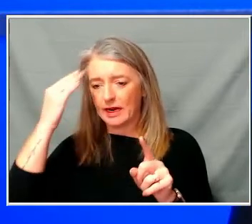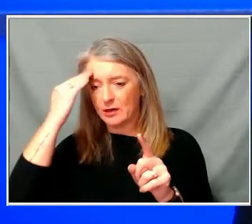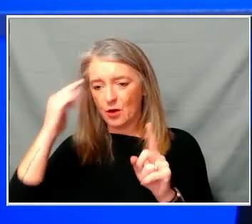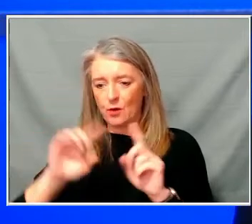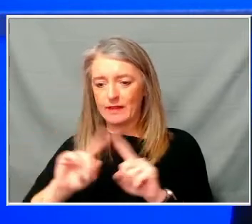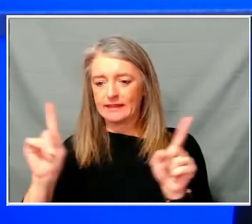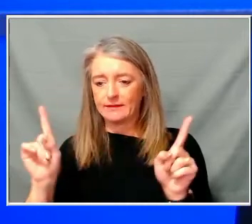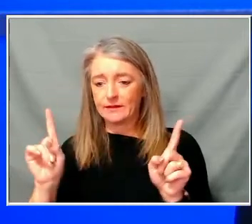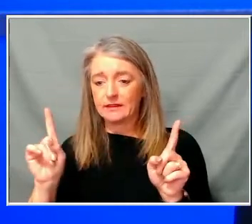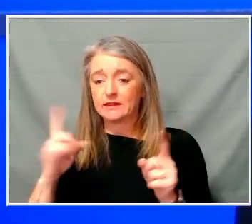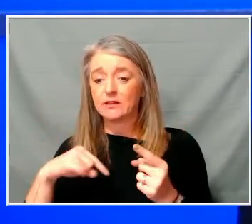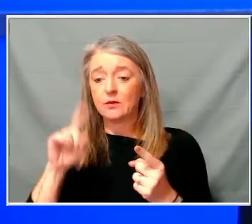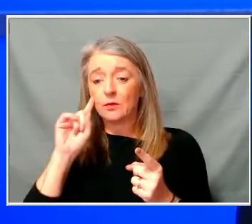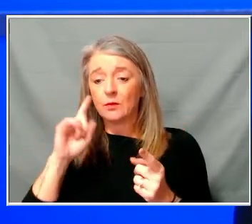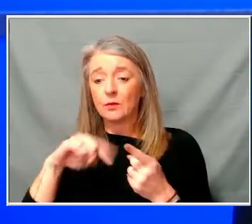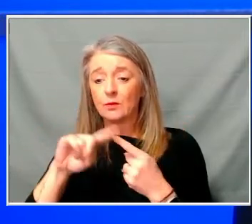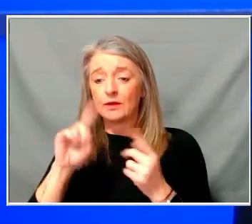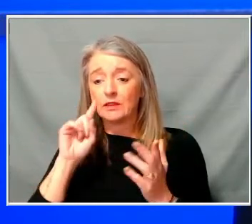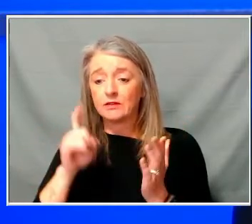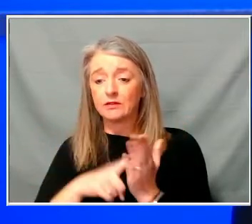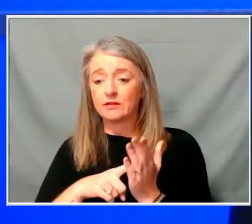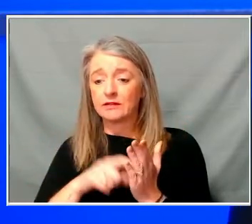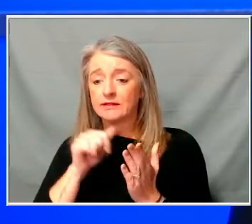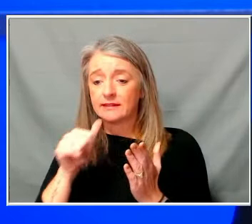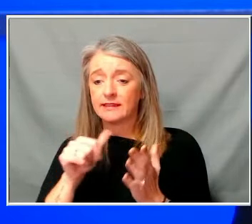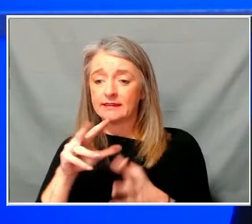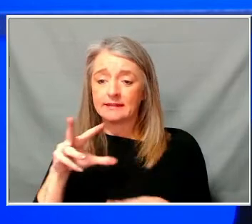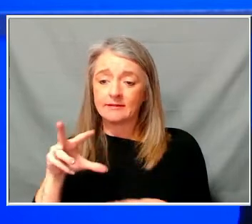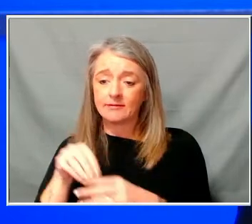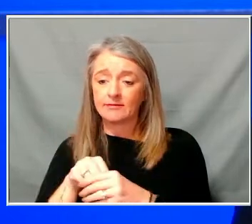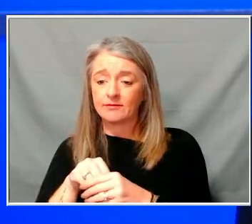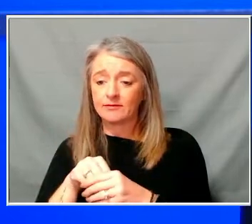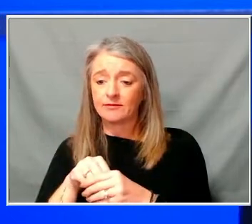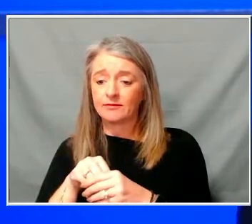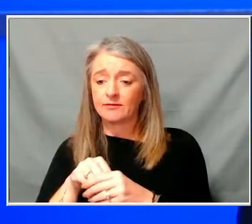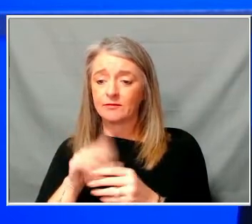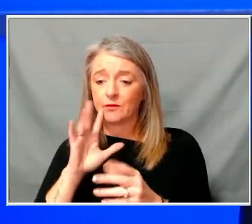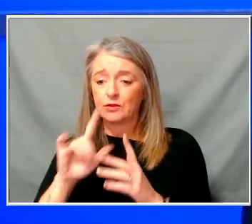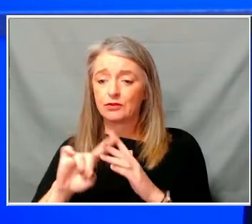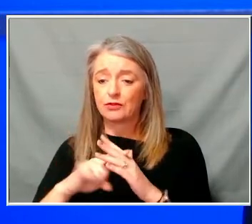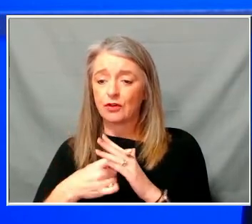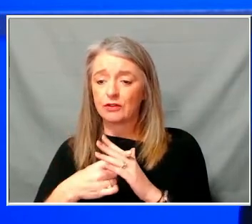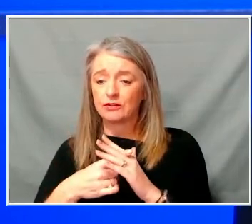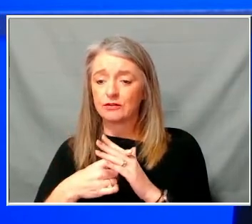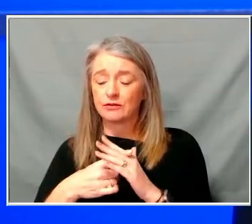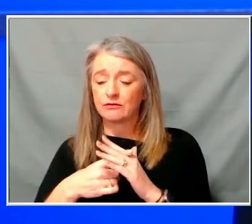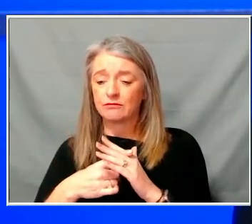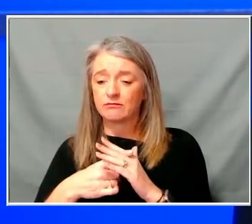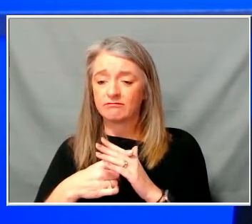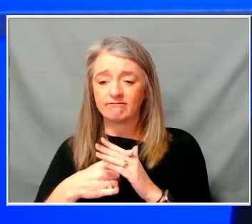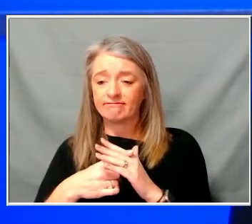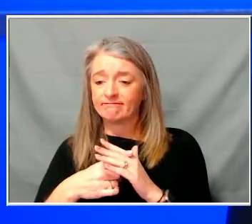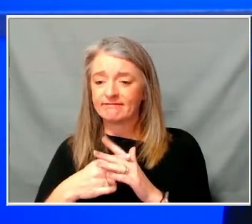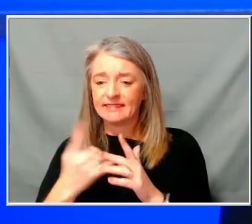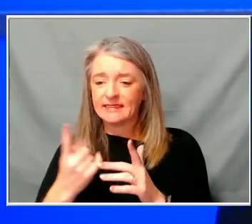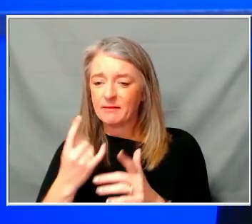it notices that we're isolating, we're not engaging, it starts to fill in the blanks and say, you know what, something must be wrong. We must not be all right. And so then we